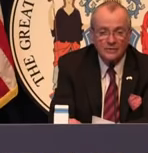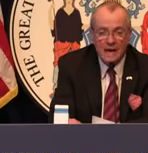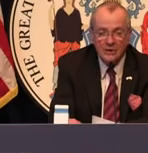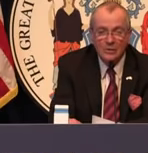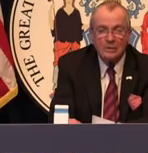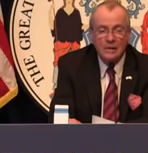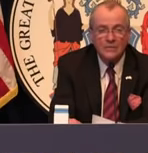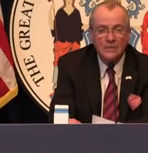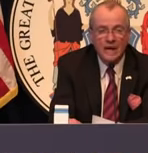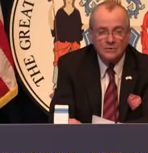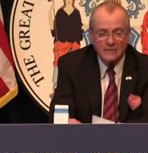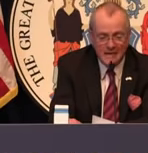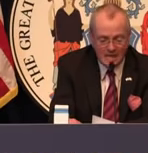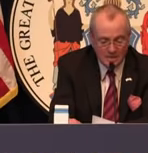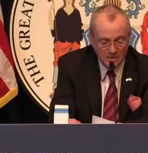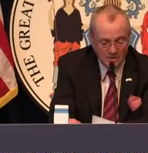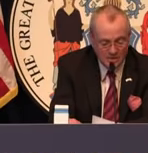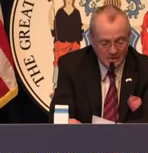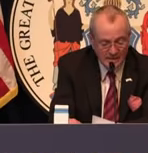at a staggering